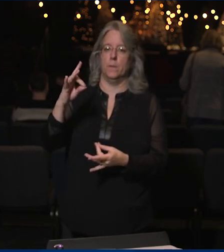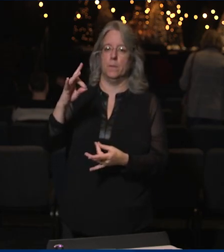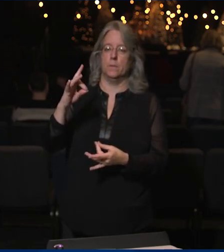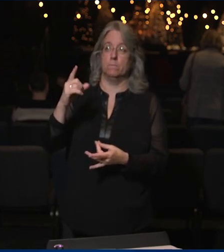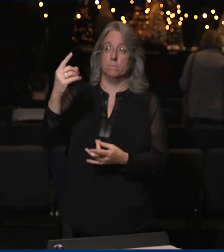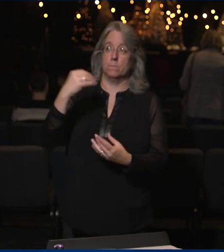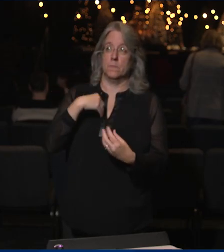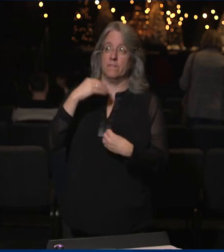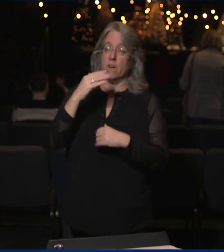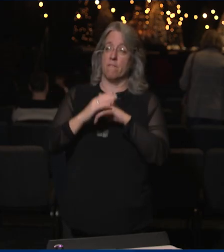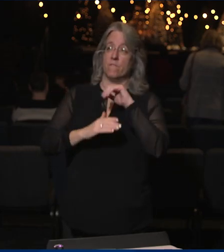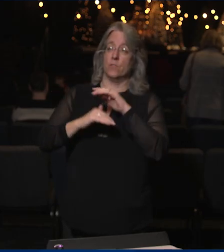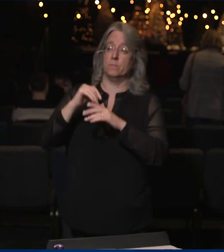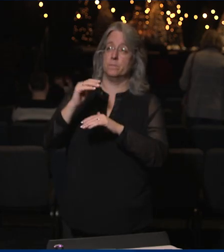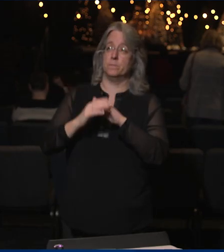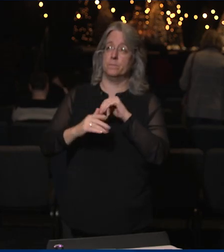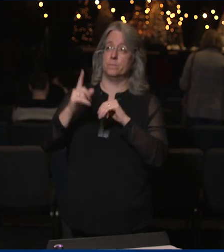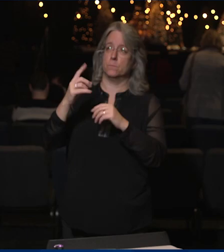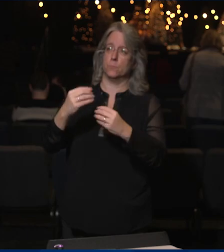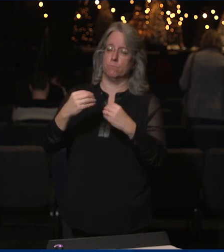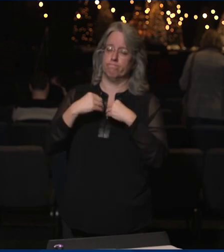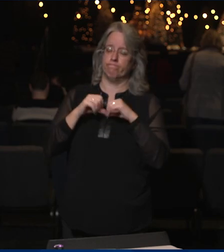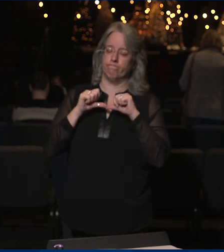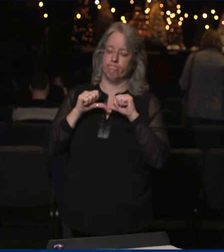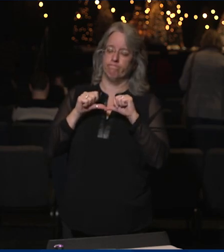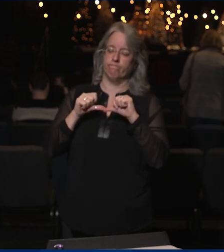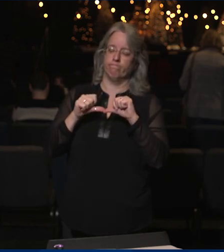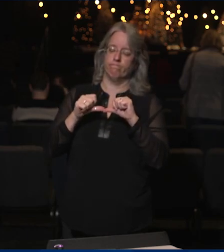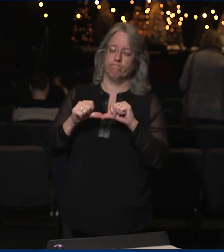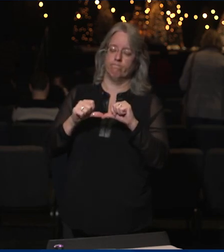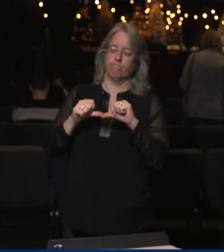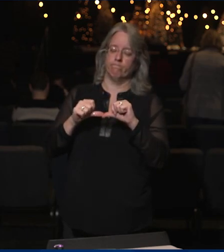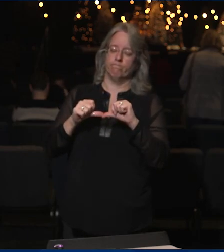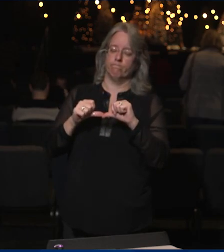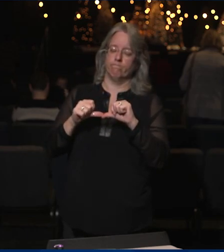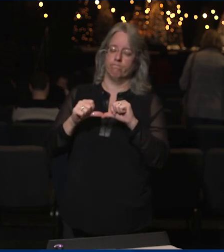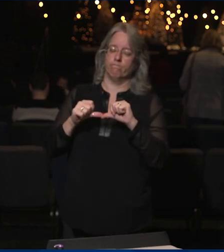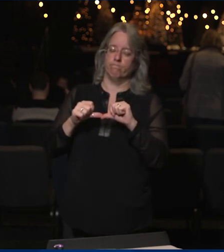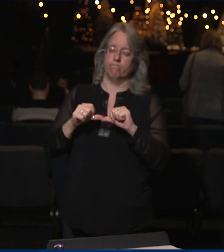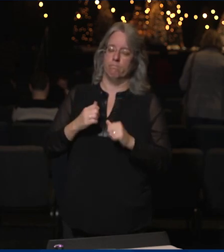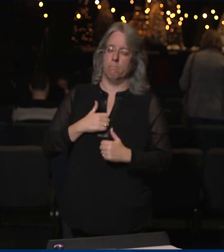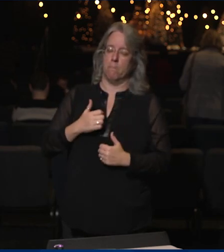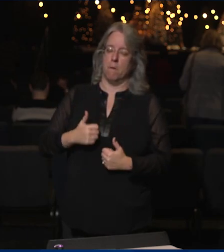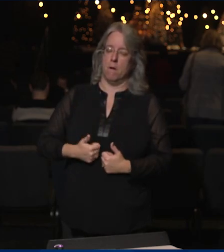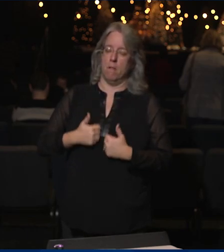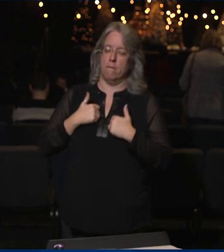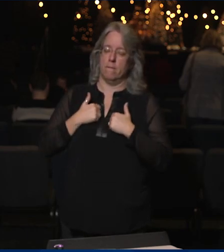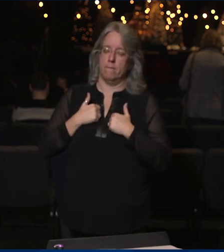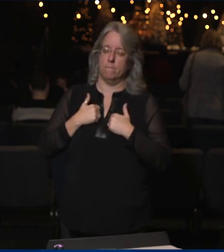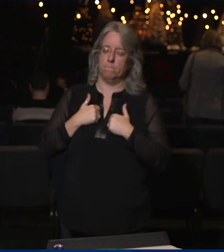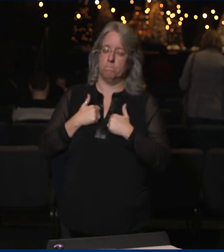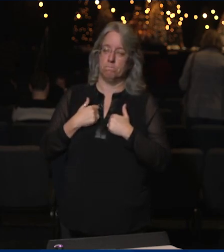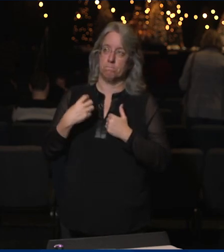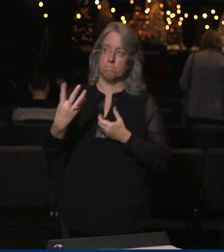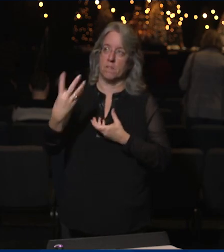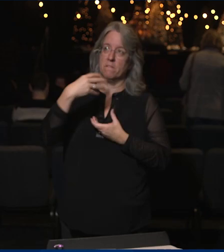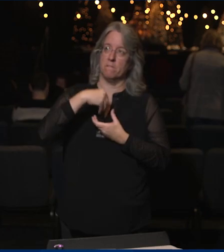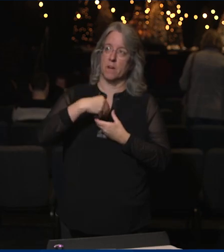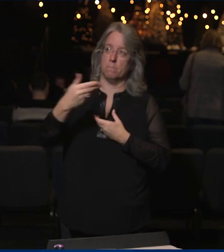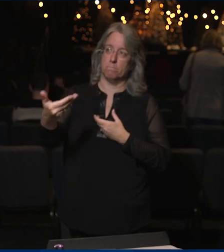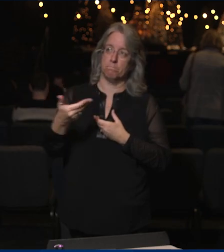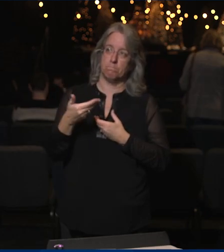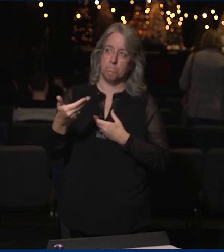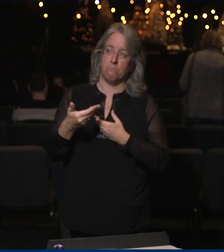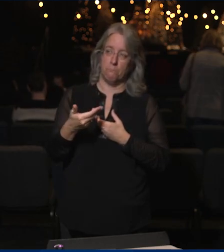comforter and sustainer of our being, we invite you now, just as you have